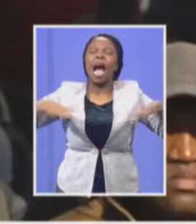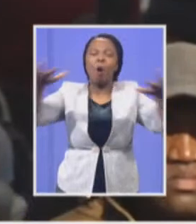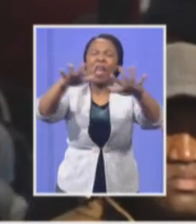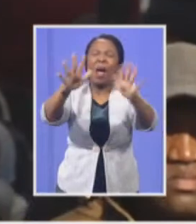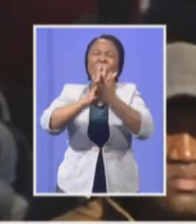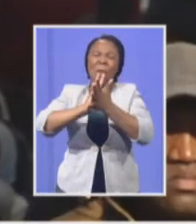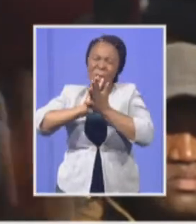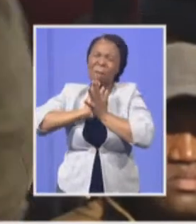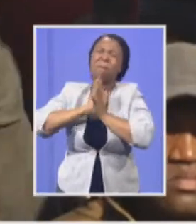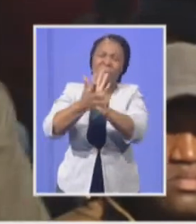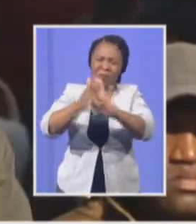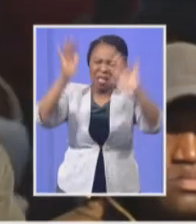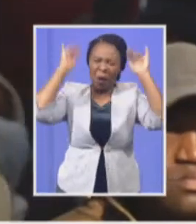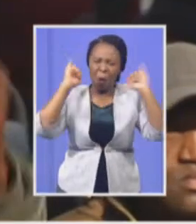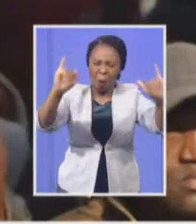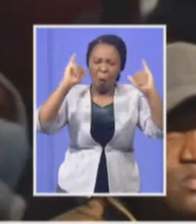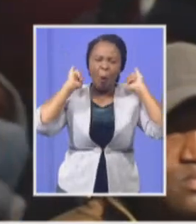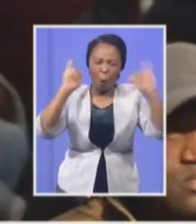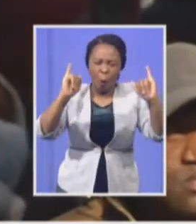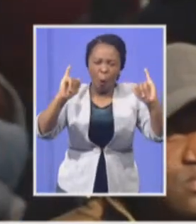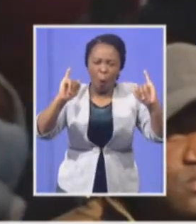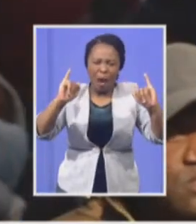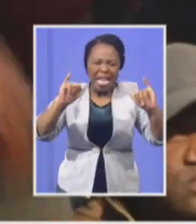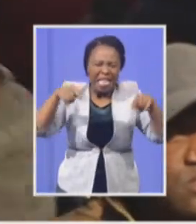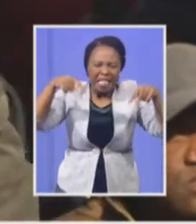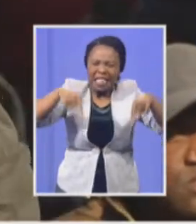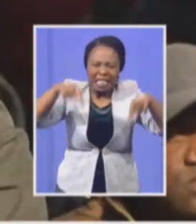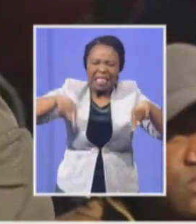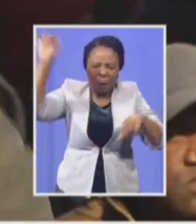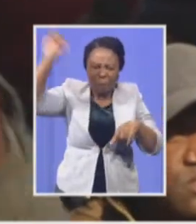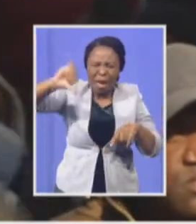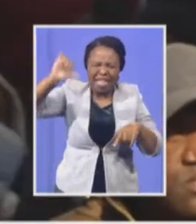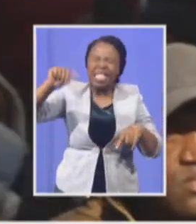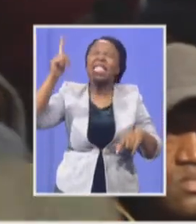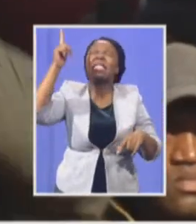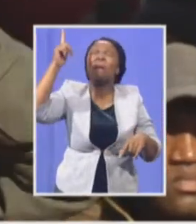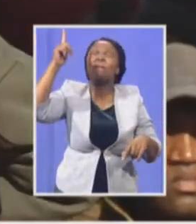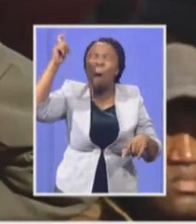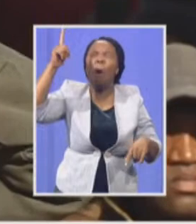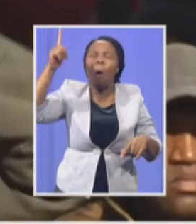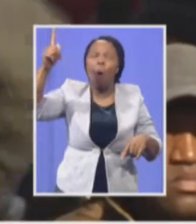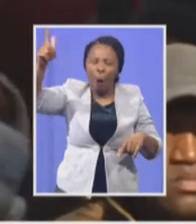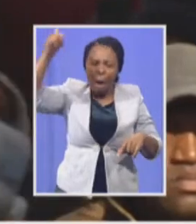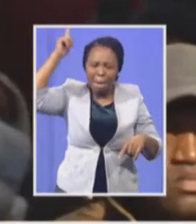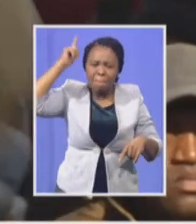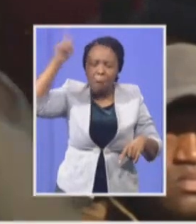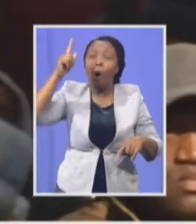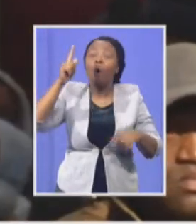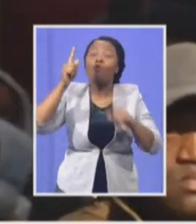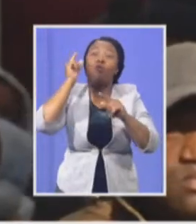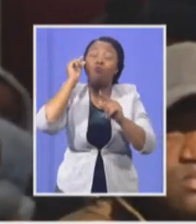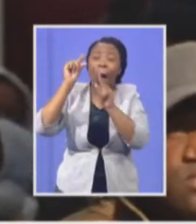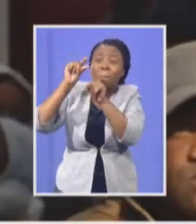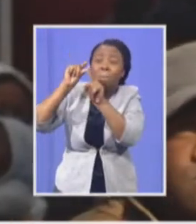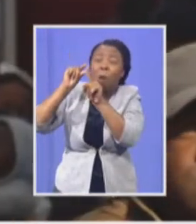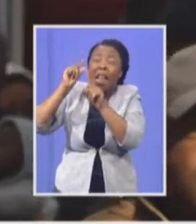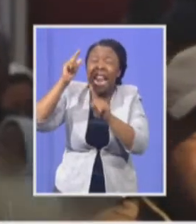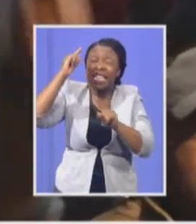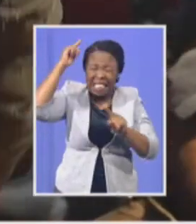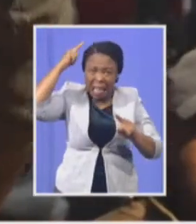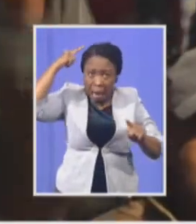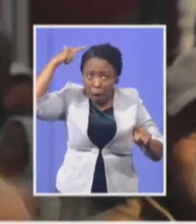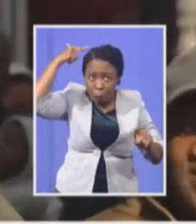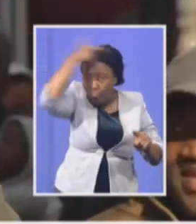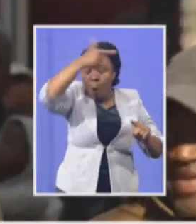isinyehile o re ya ni gating utlwe Thunya sella utlwe bullet re shu di mahlo ya hao